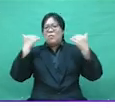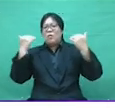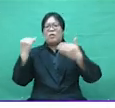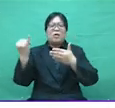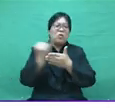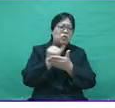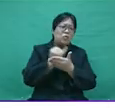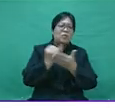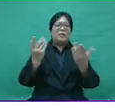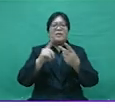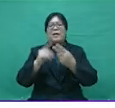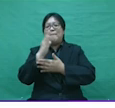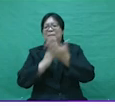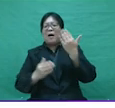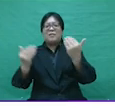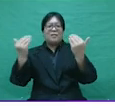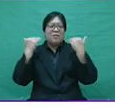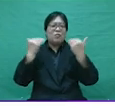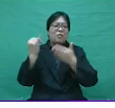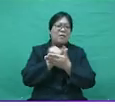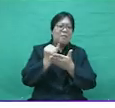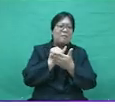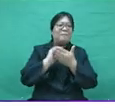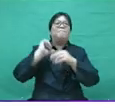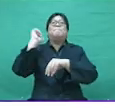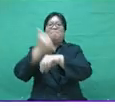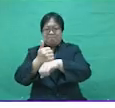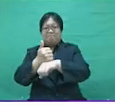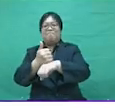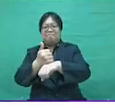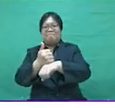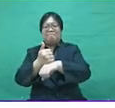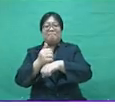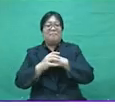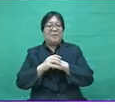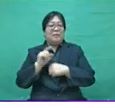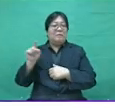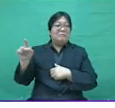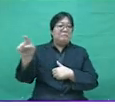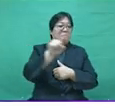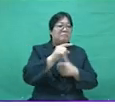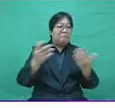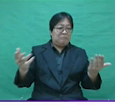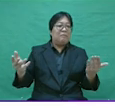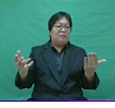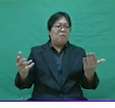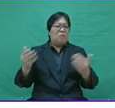unemployment insurances or partial unemployment insurances have been established. they have